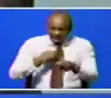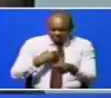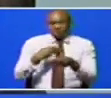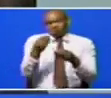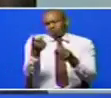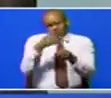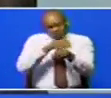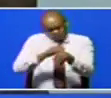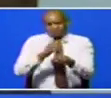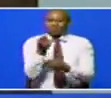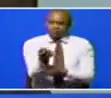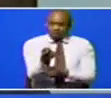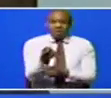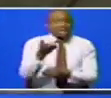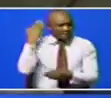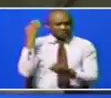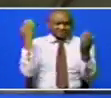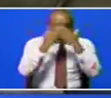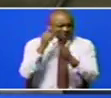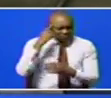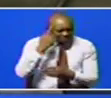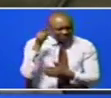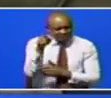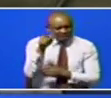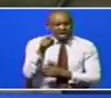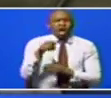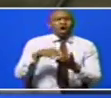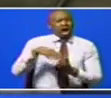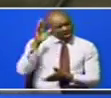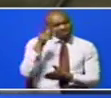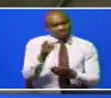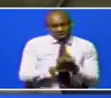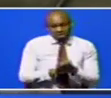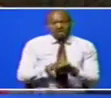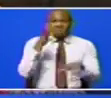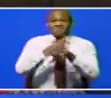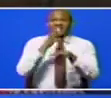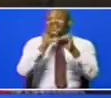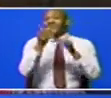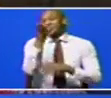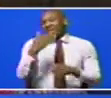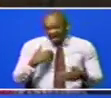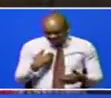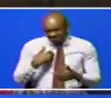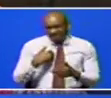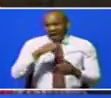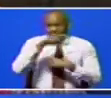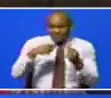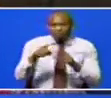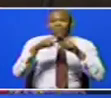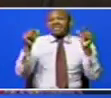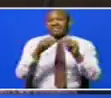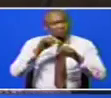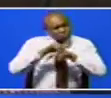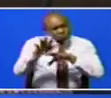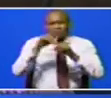tissue injuries. Last night, I think, was the height of what you may then call fake news in terms of the messages that